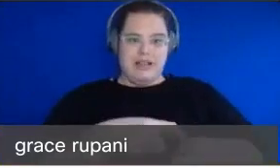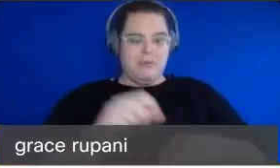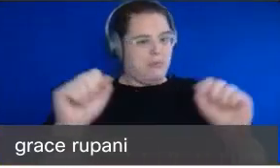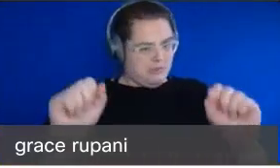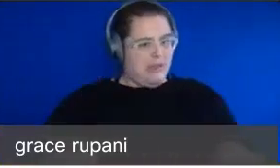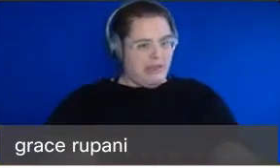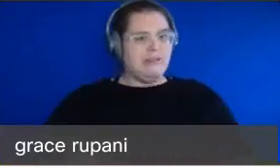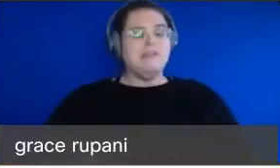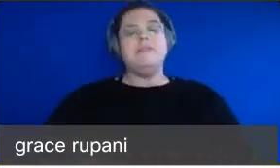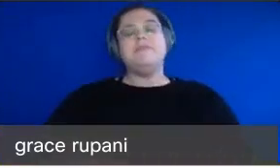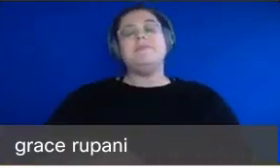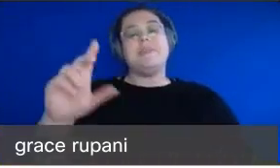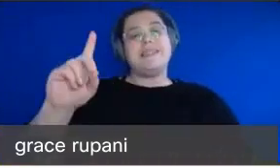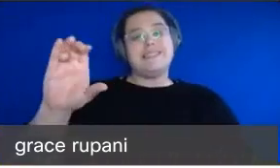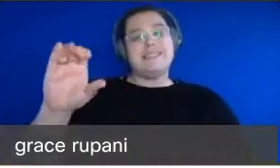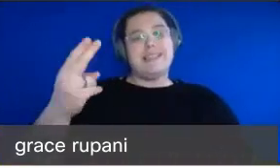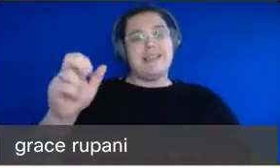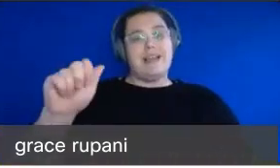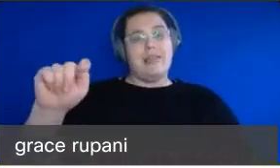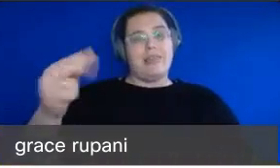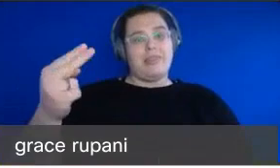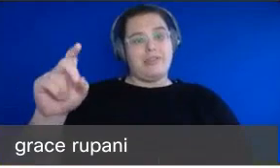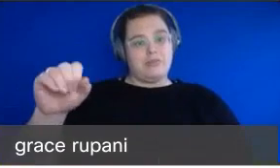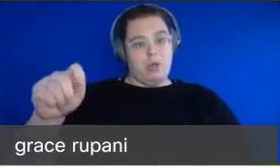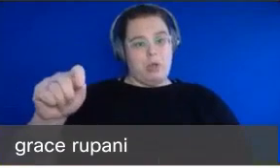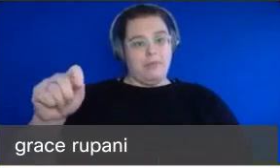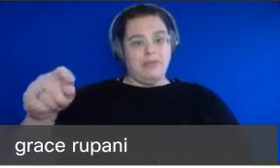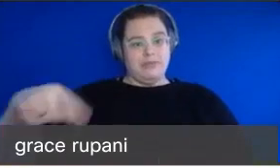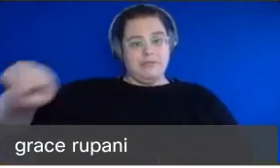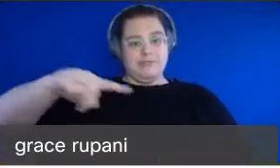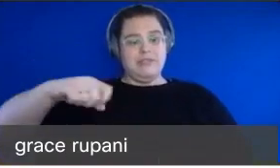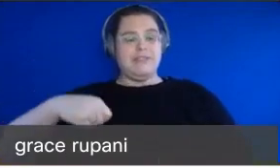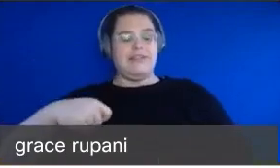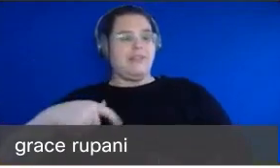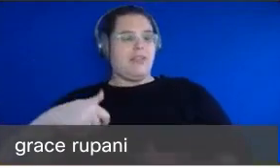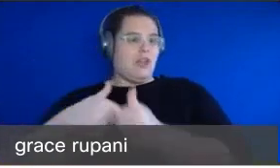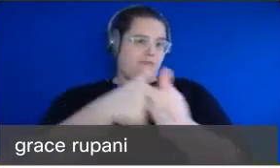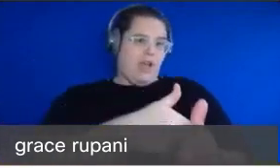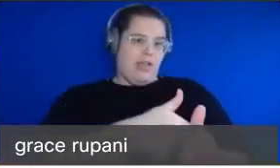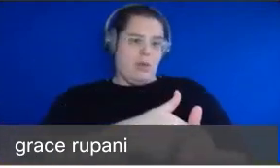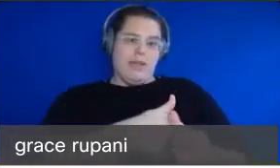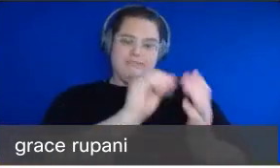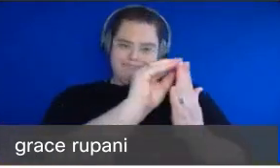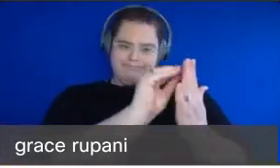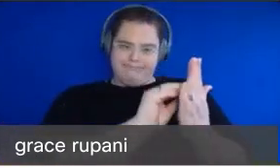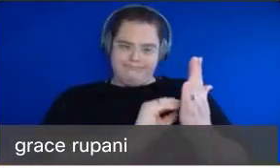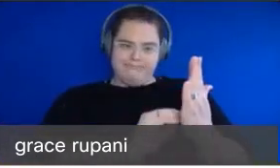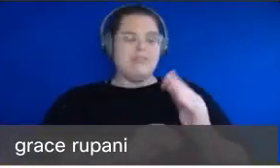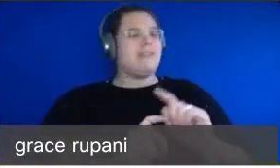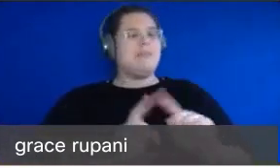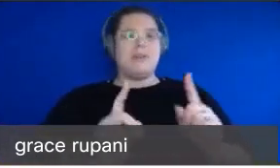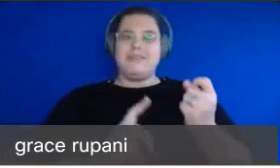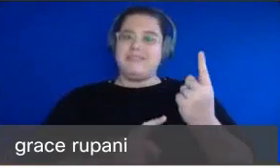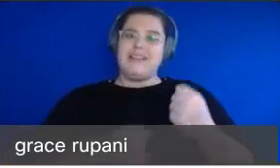someone has a second diagnosis, and so we're providing that information to them. But as I say, so far we have had these